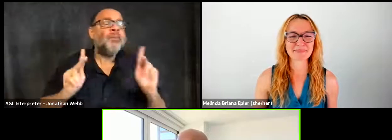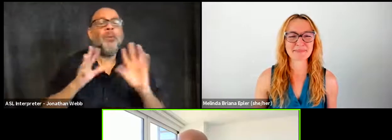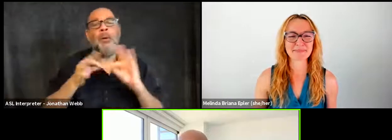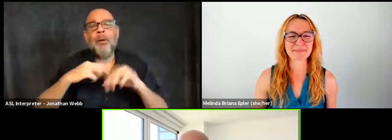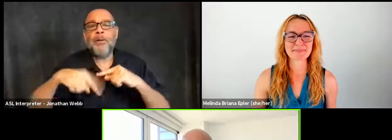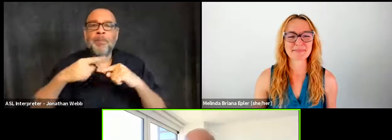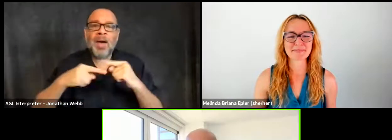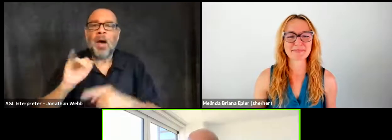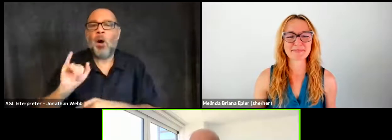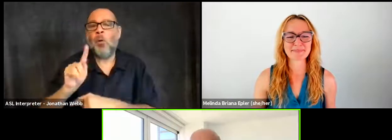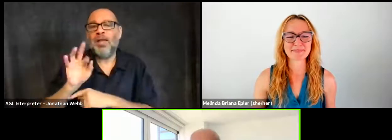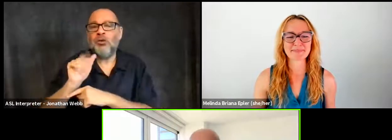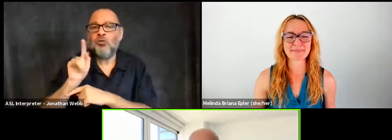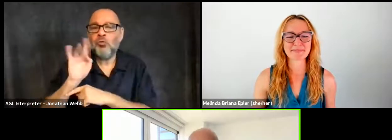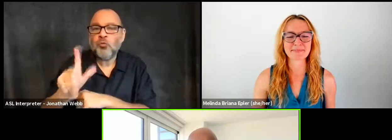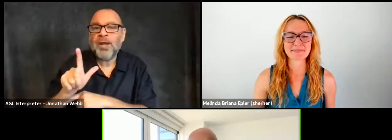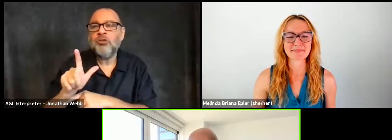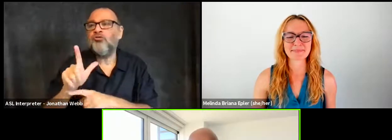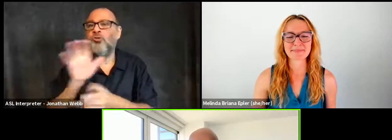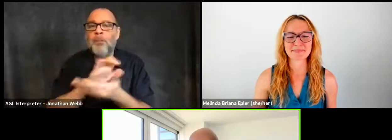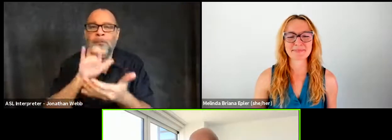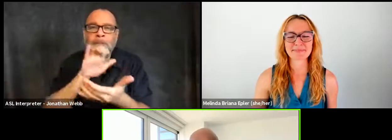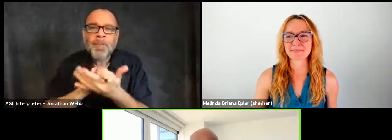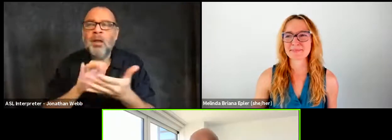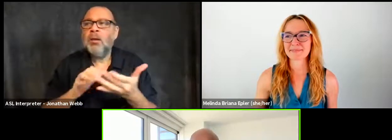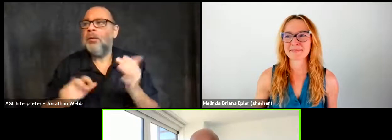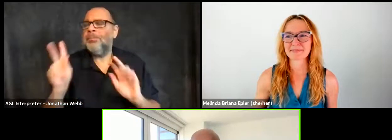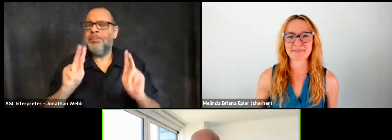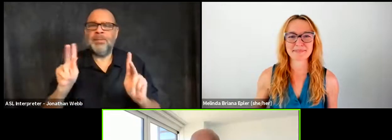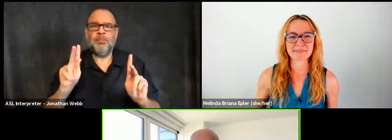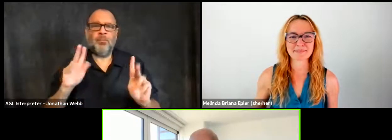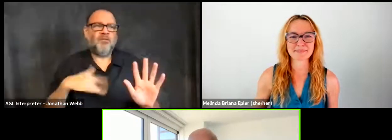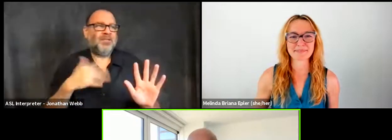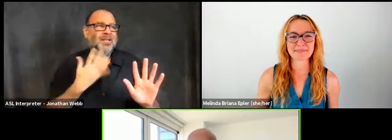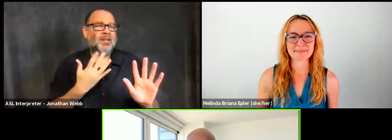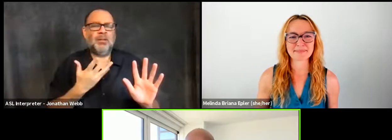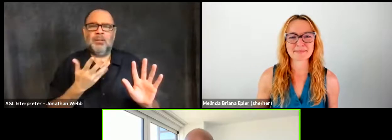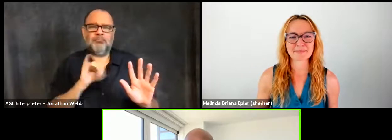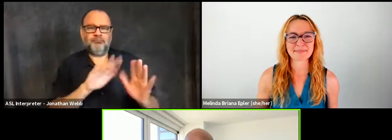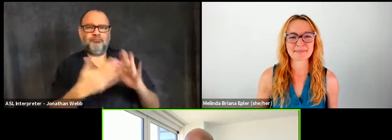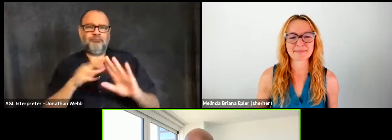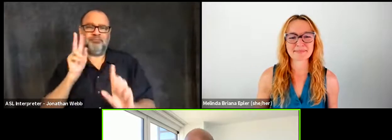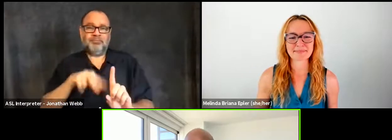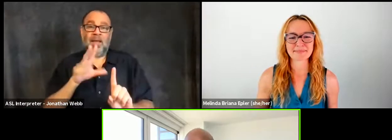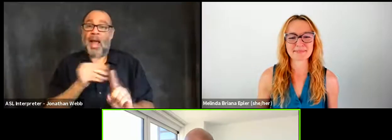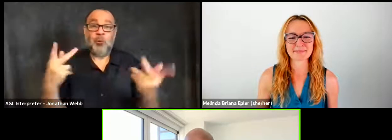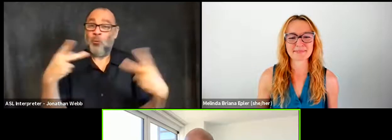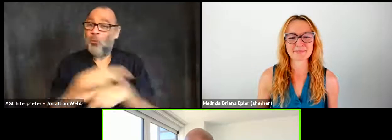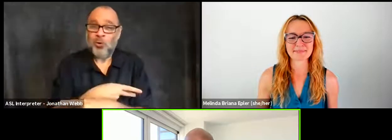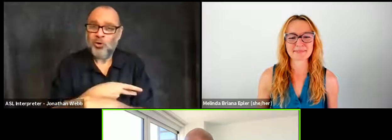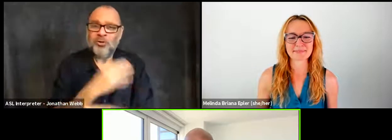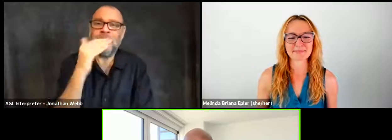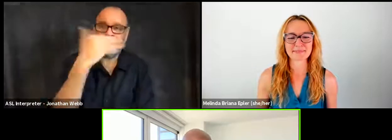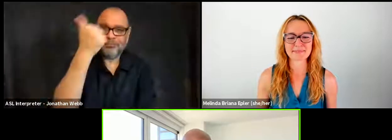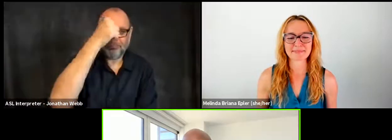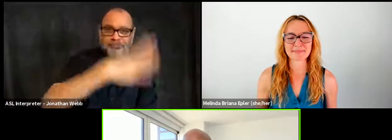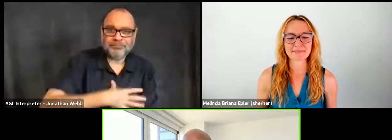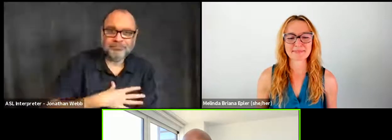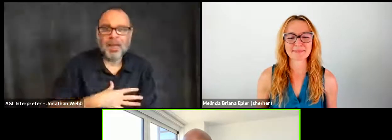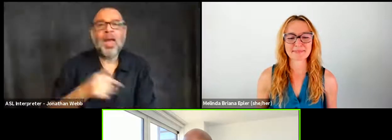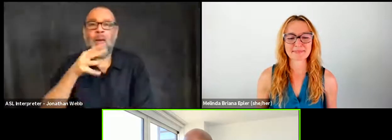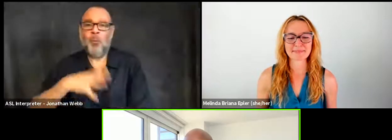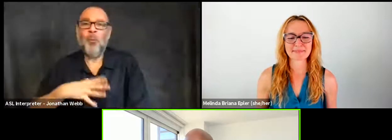be, looked down on in the community, especially Black man, white woman. And, and over the